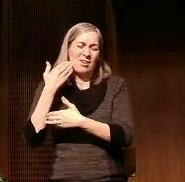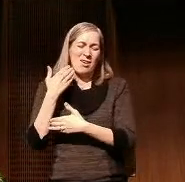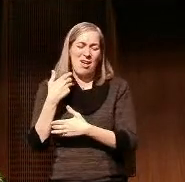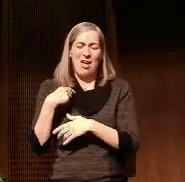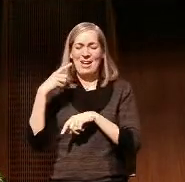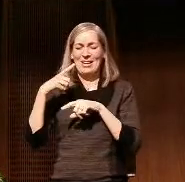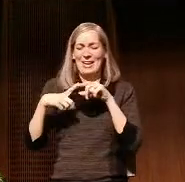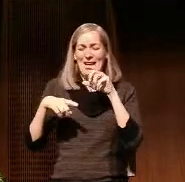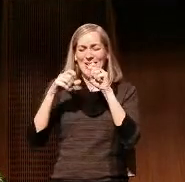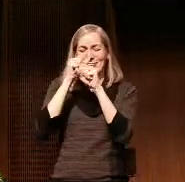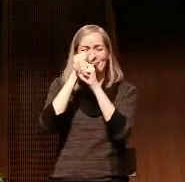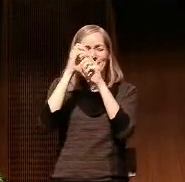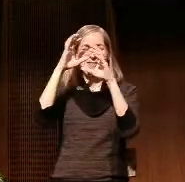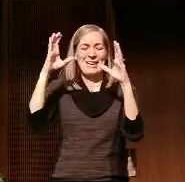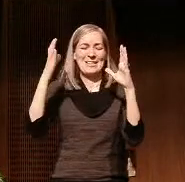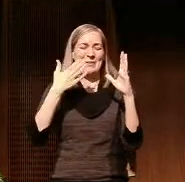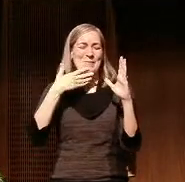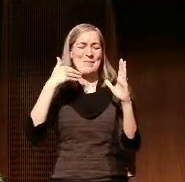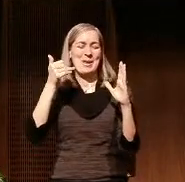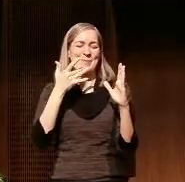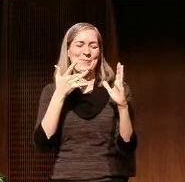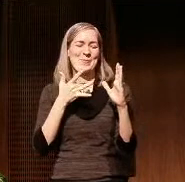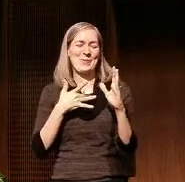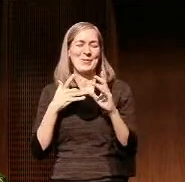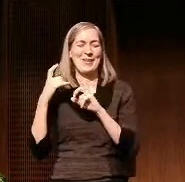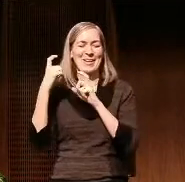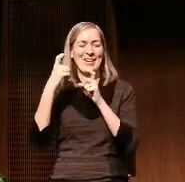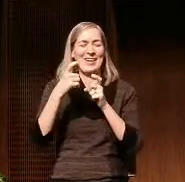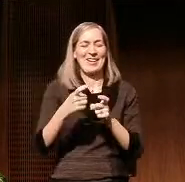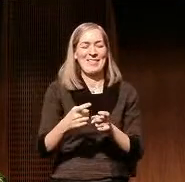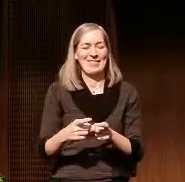Can't imagine a better birthday gift.